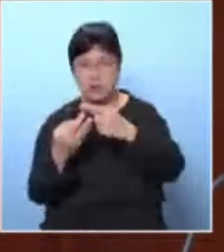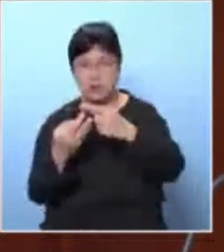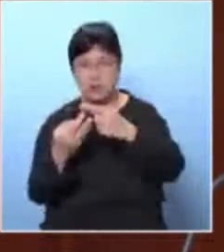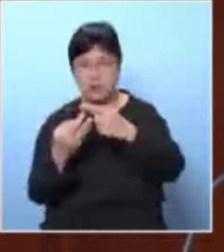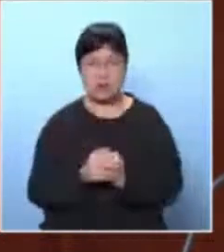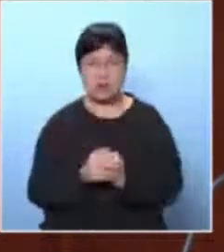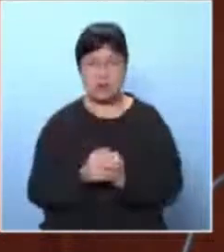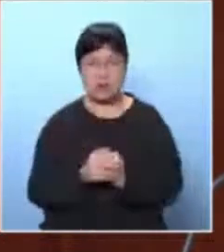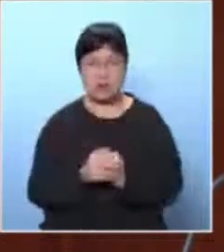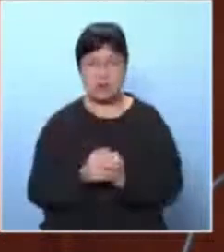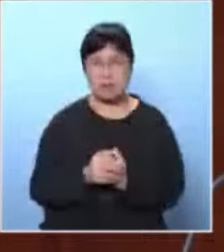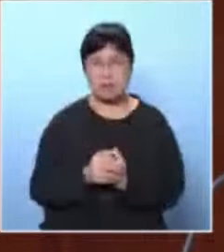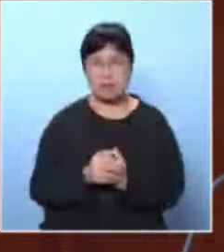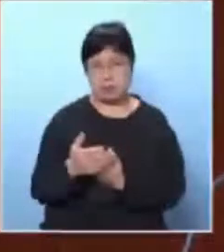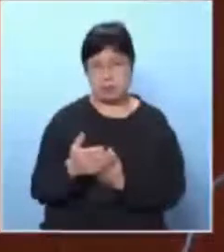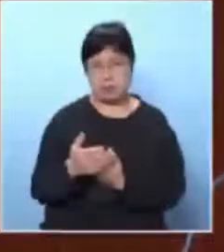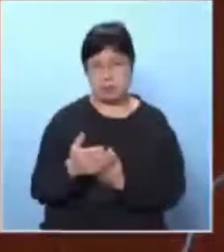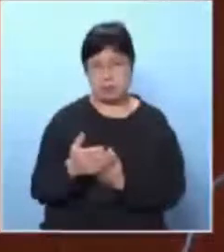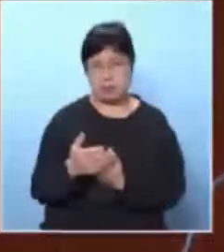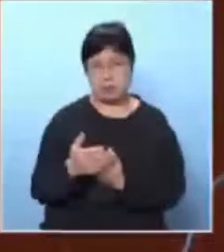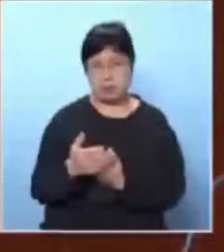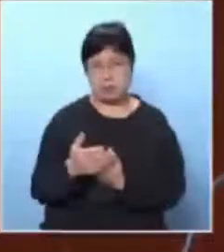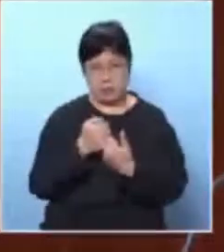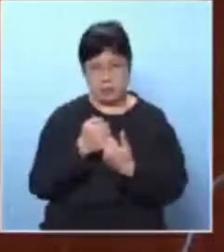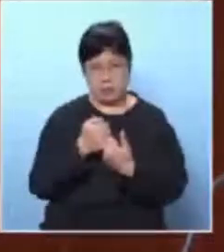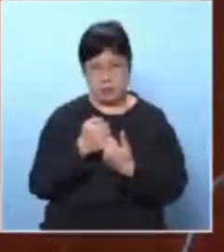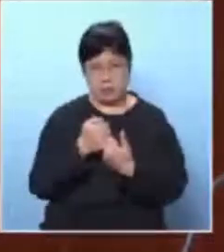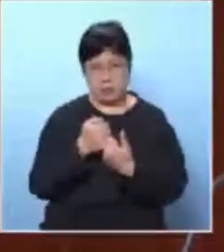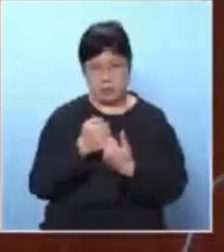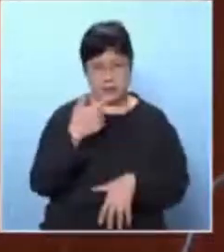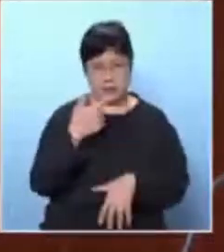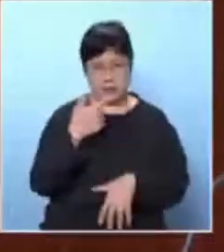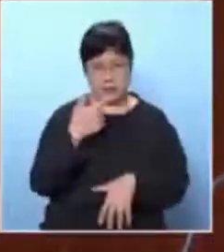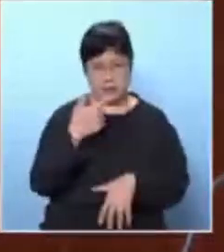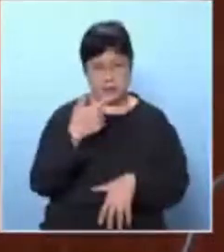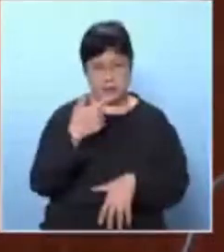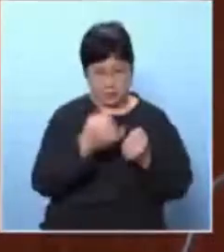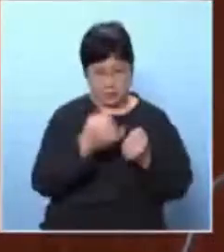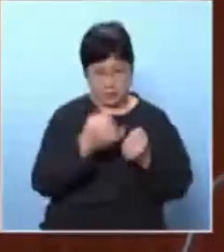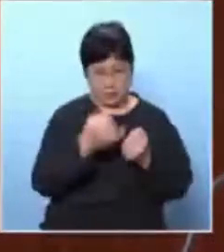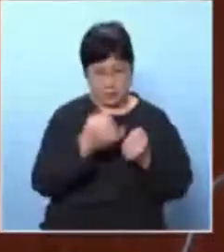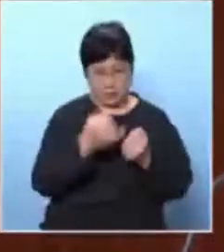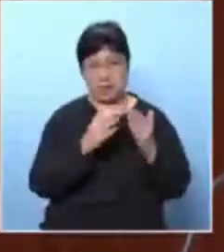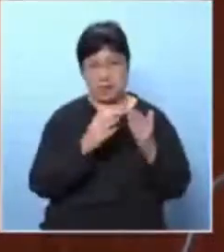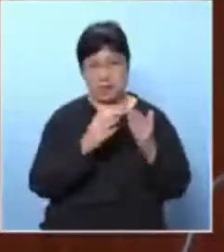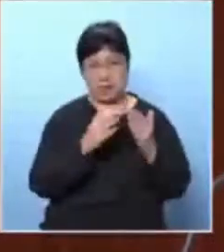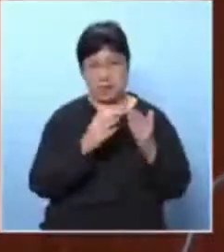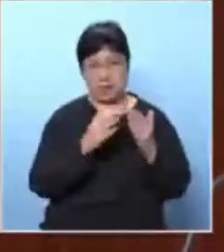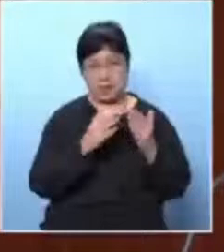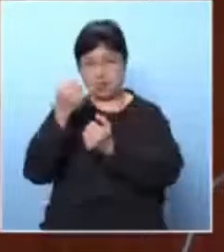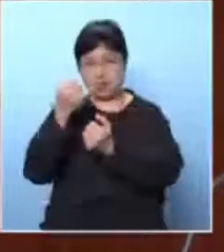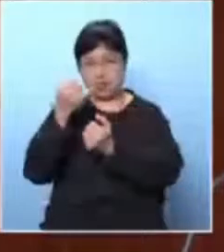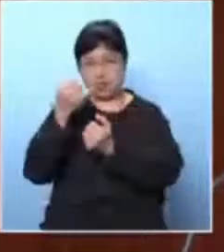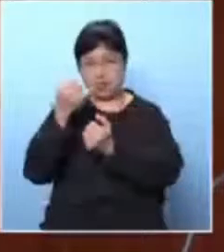Support families with newborns. Childbearing is a major life decision involving many